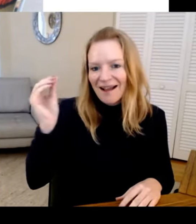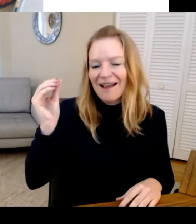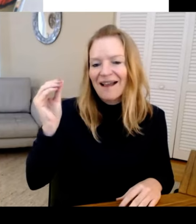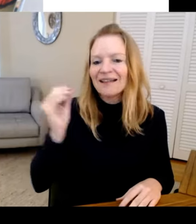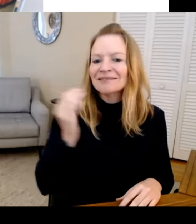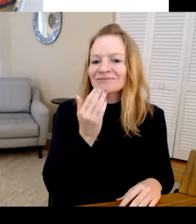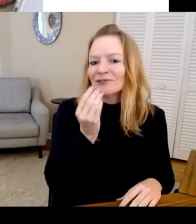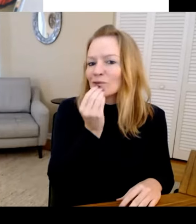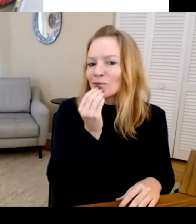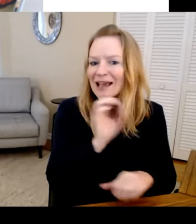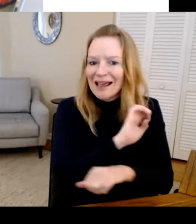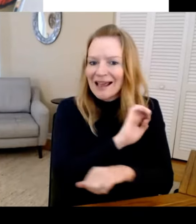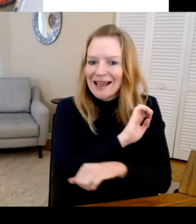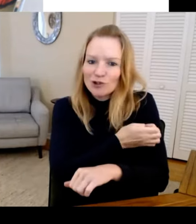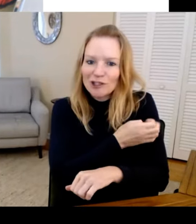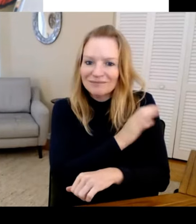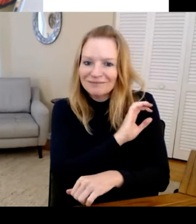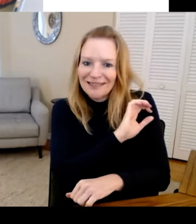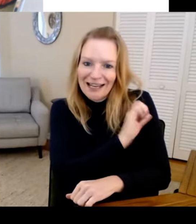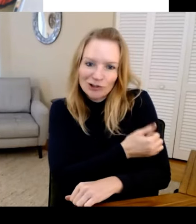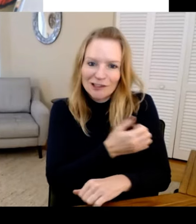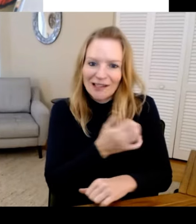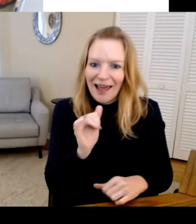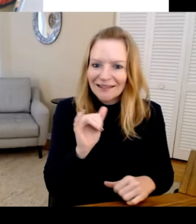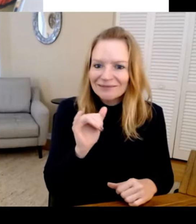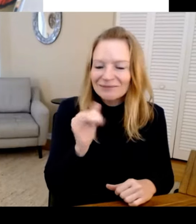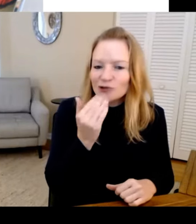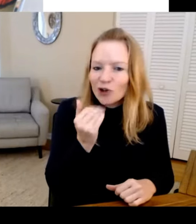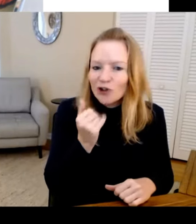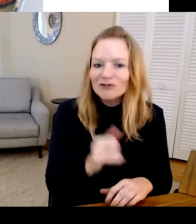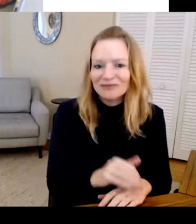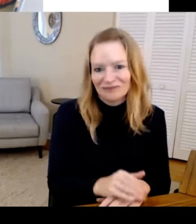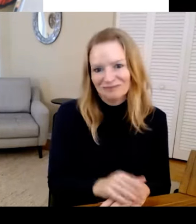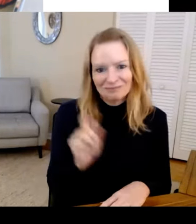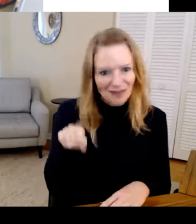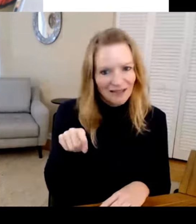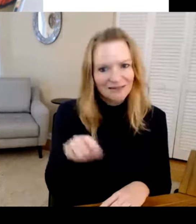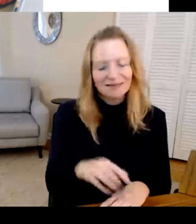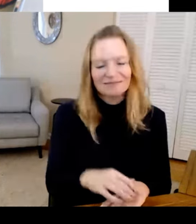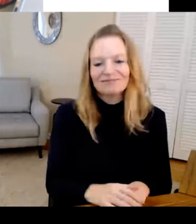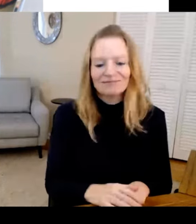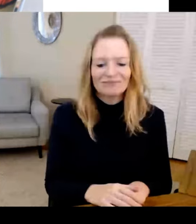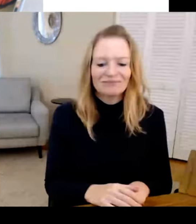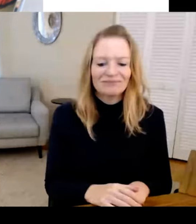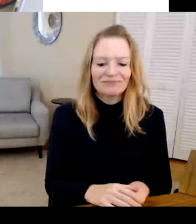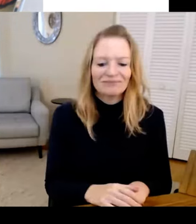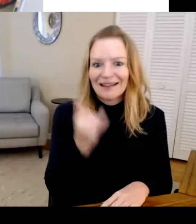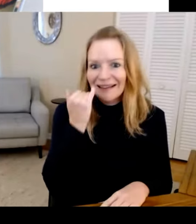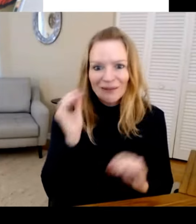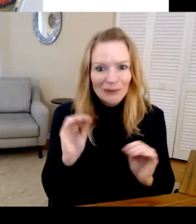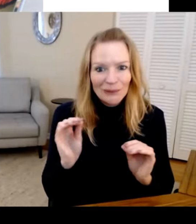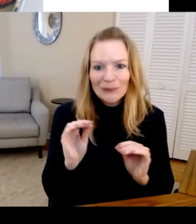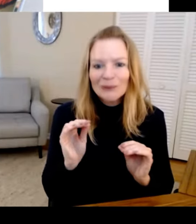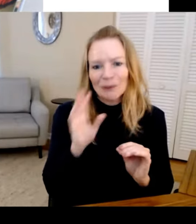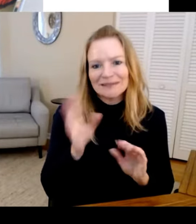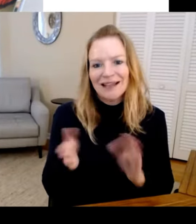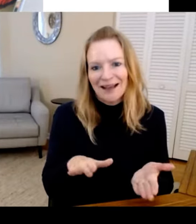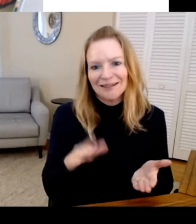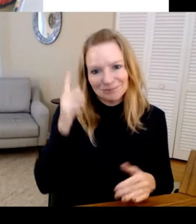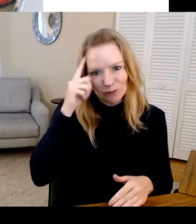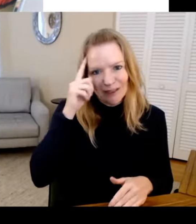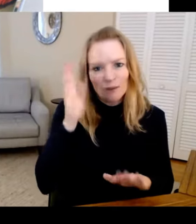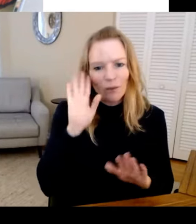provides oxygen and sugar and energy, such as glucose, that you need from